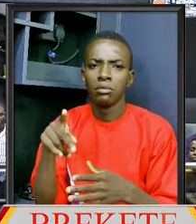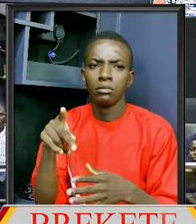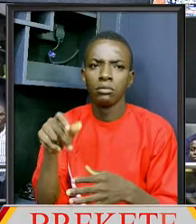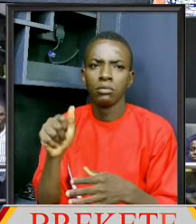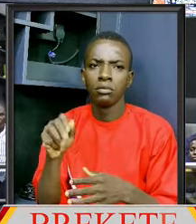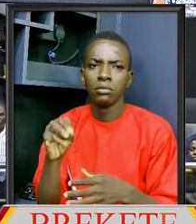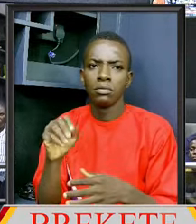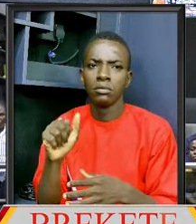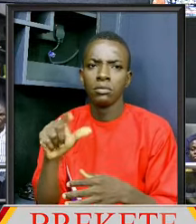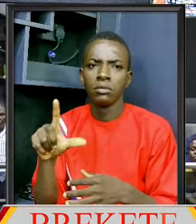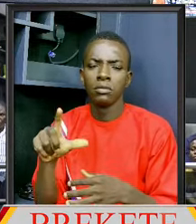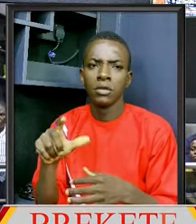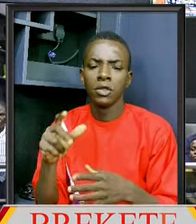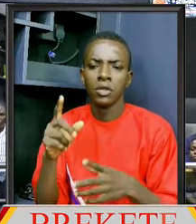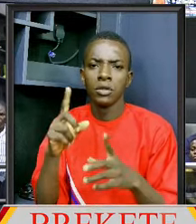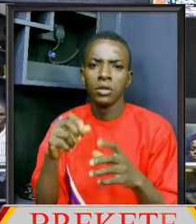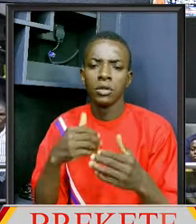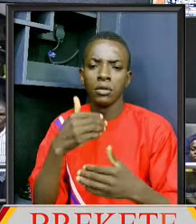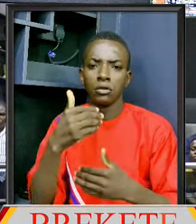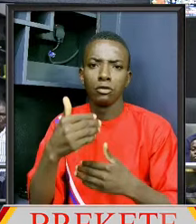Pamela, say, make he check her prostrate.